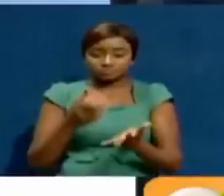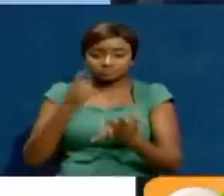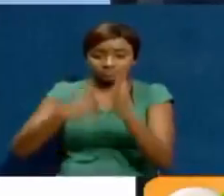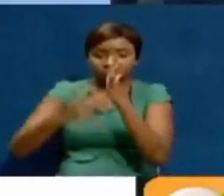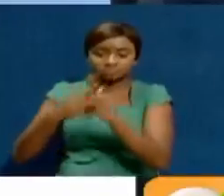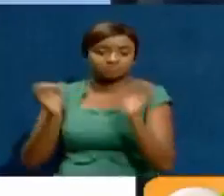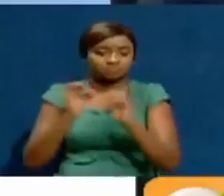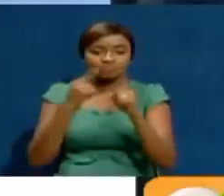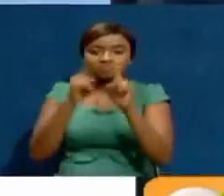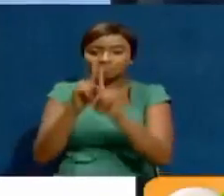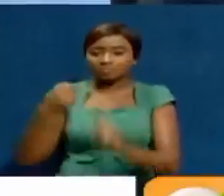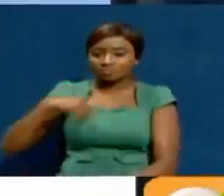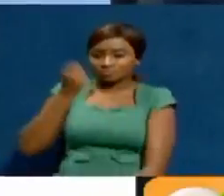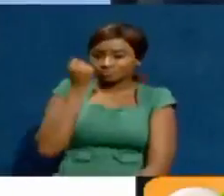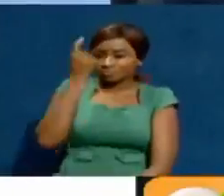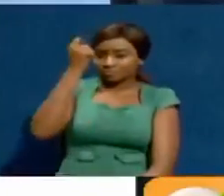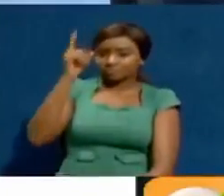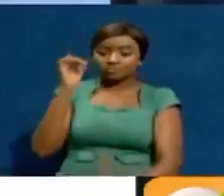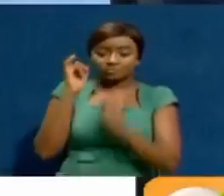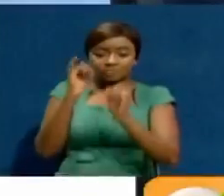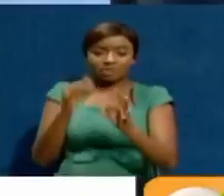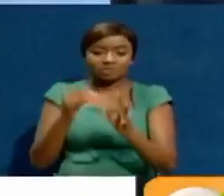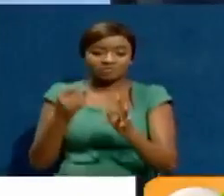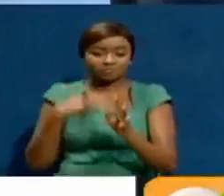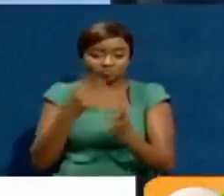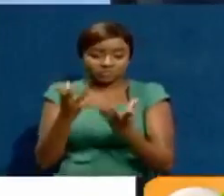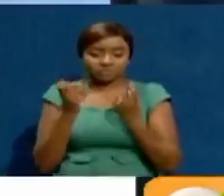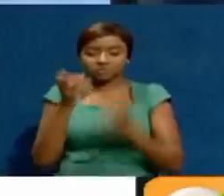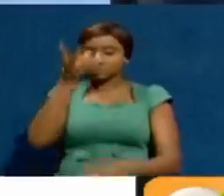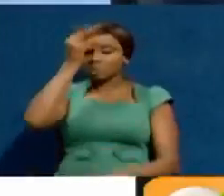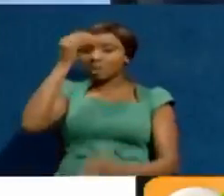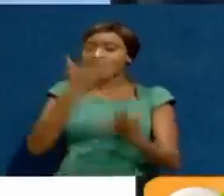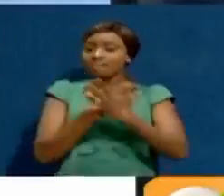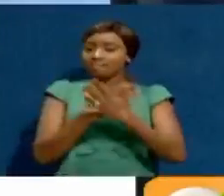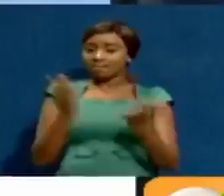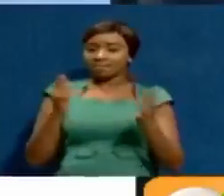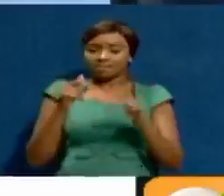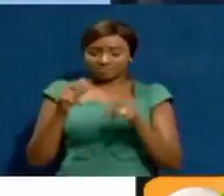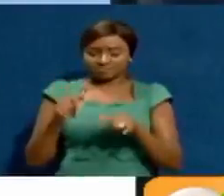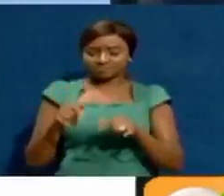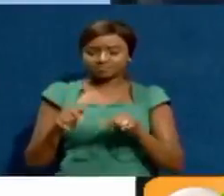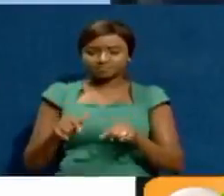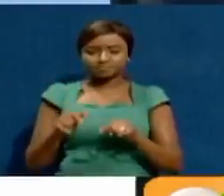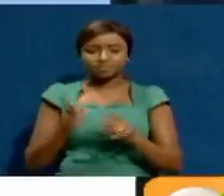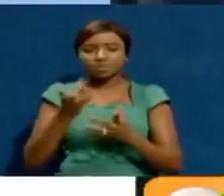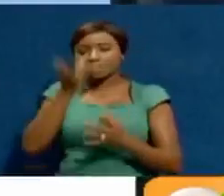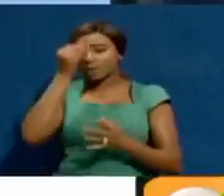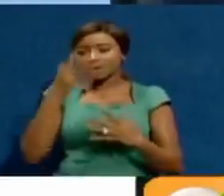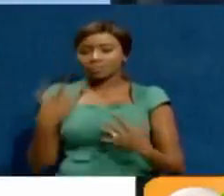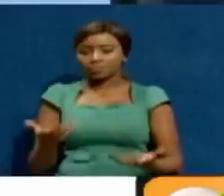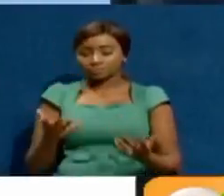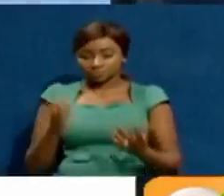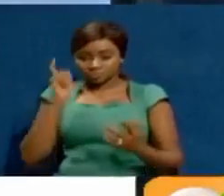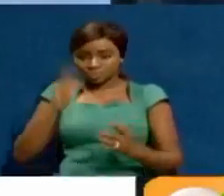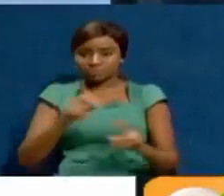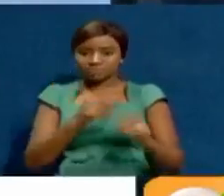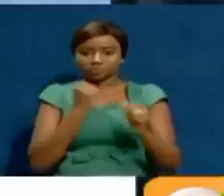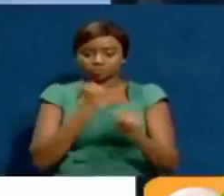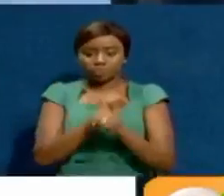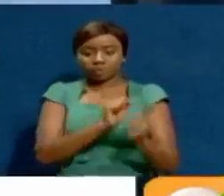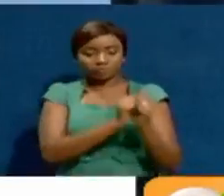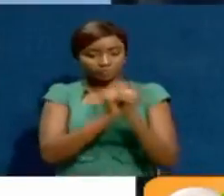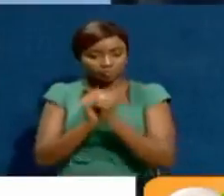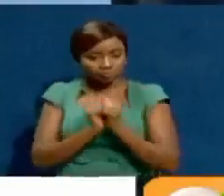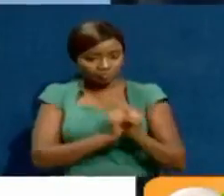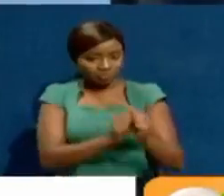but we understand that if there's any lesson to be learned throughout this awful pandemic, it is that we need to collaborate more closely,